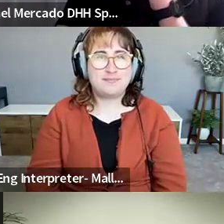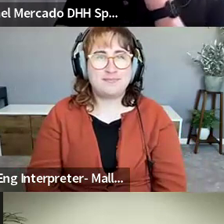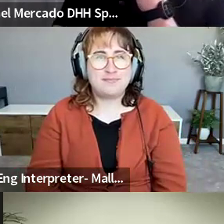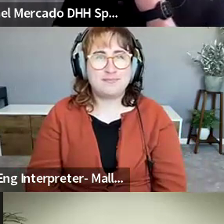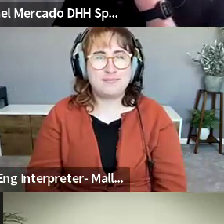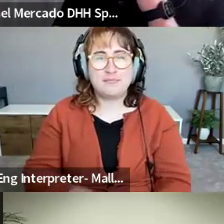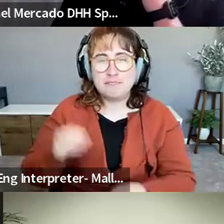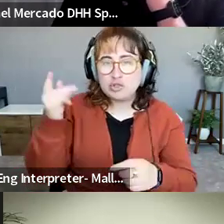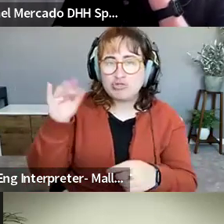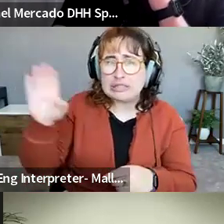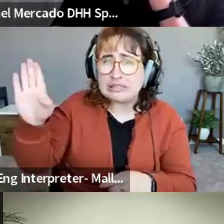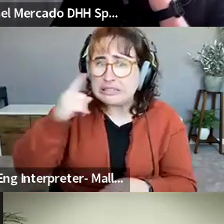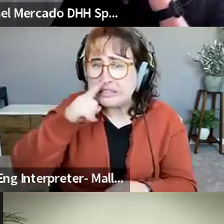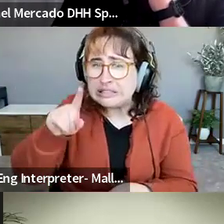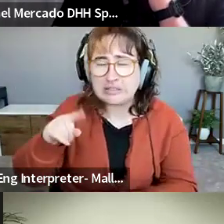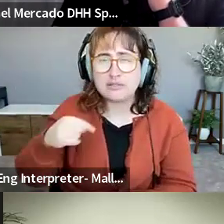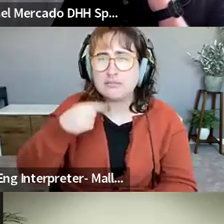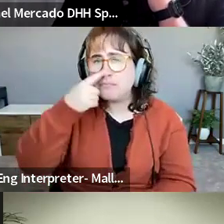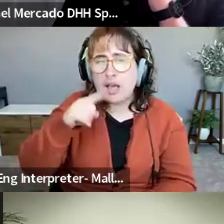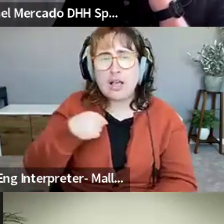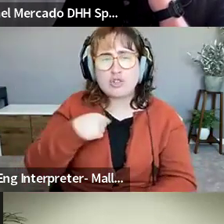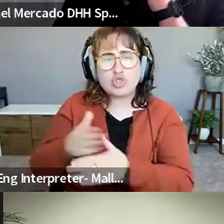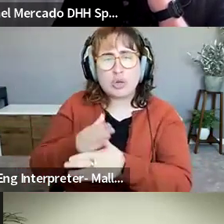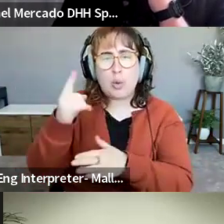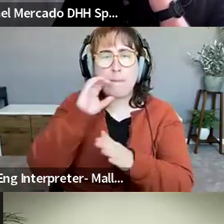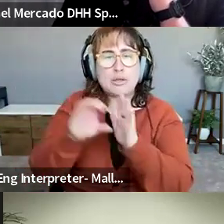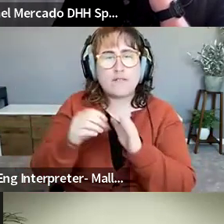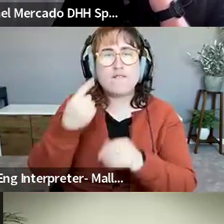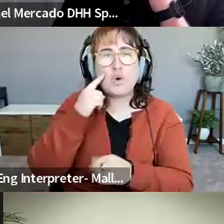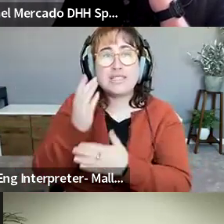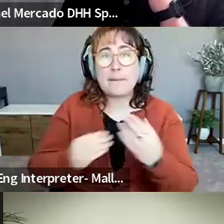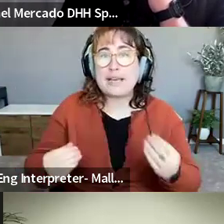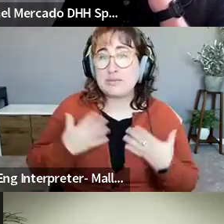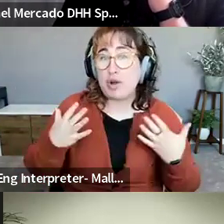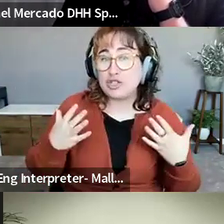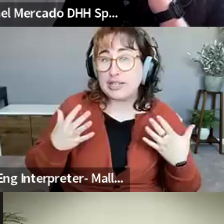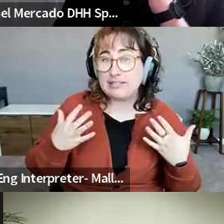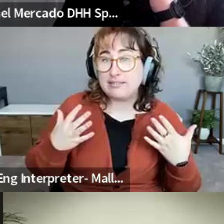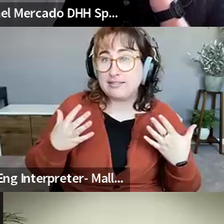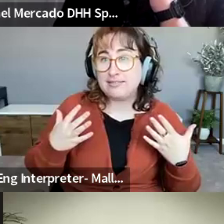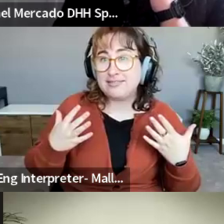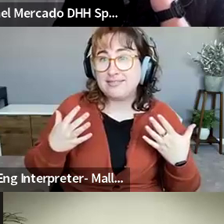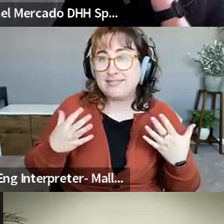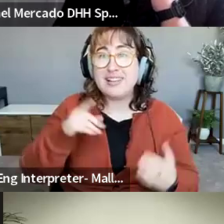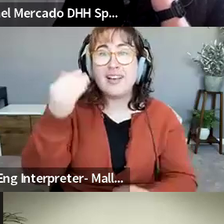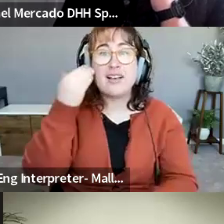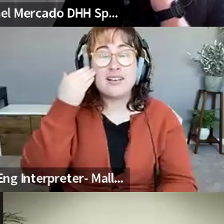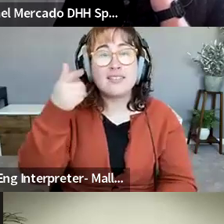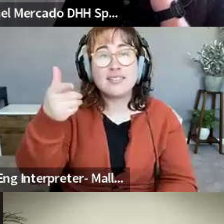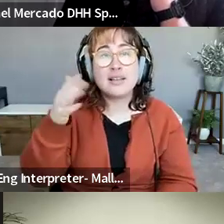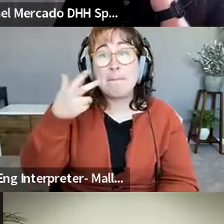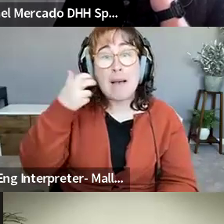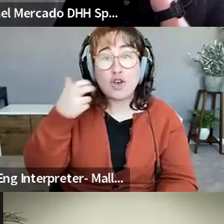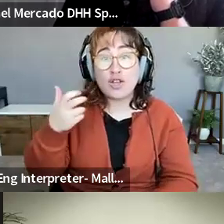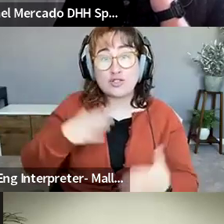got? Oh, sorry. Go ahead, Michelle. I was wondering if I could share an image for a little inspiration. Michael, Yes. as you can see, is dressed up, and he